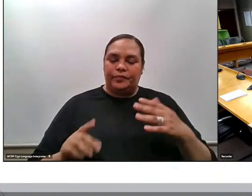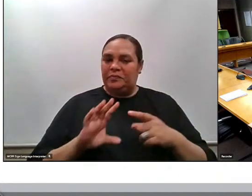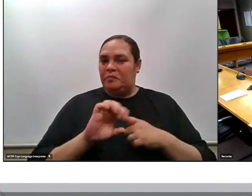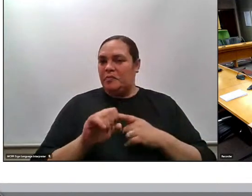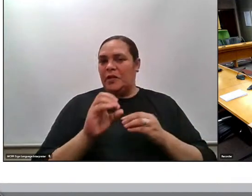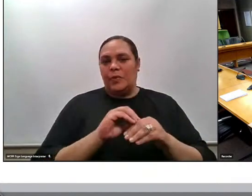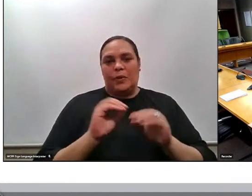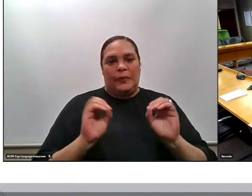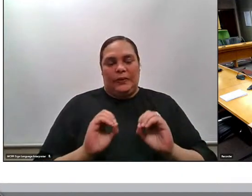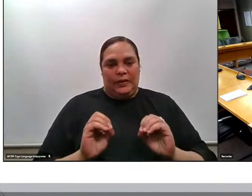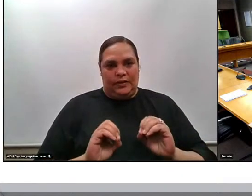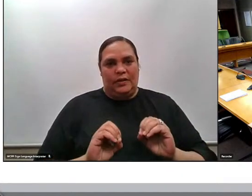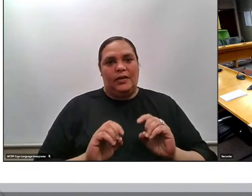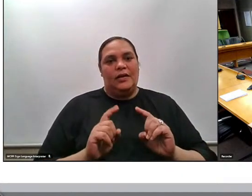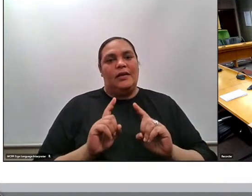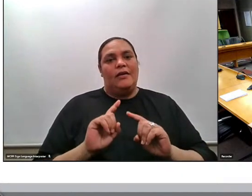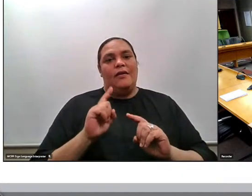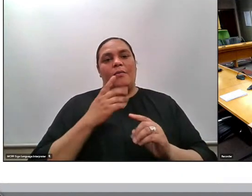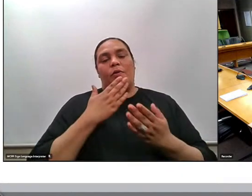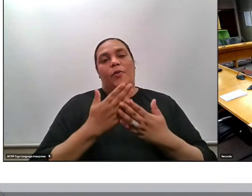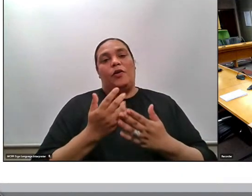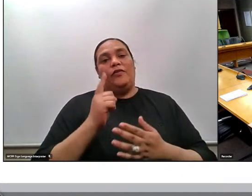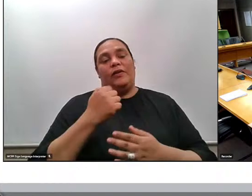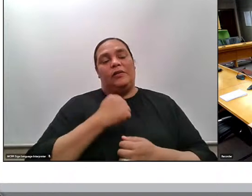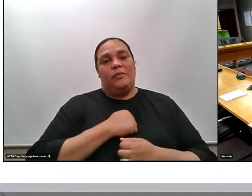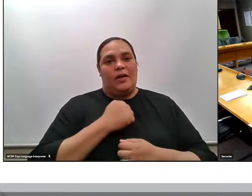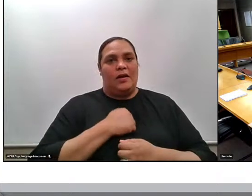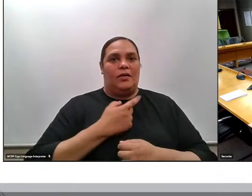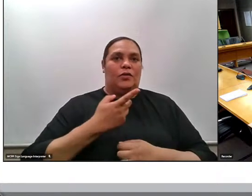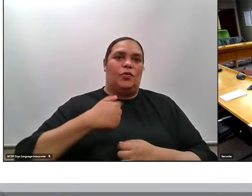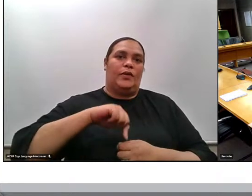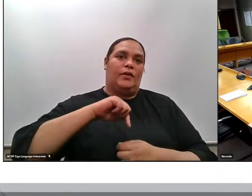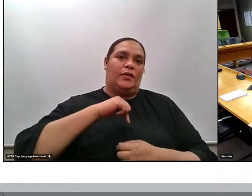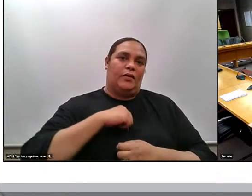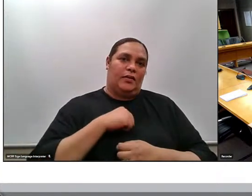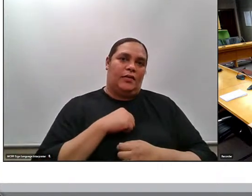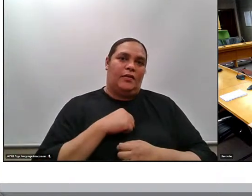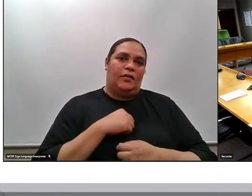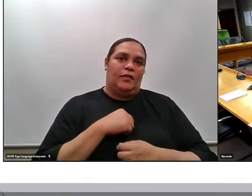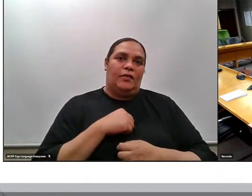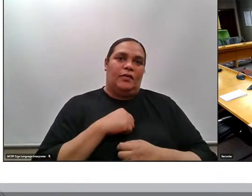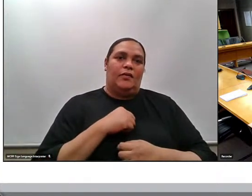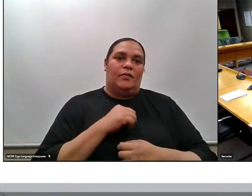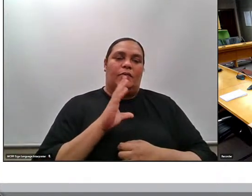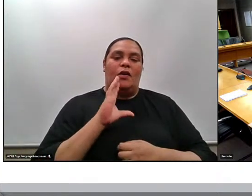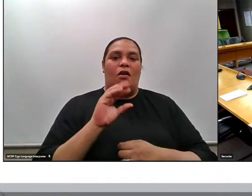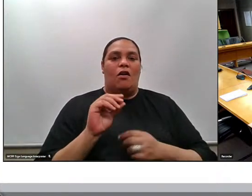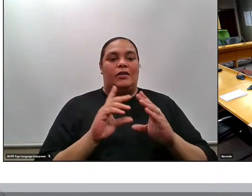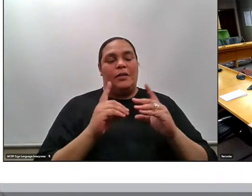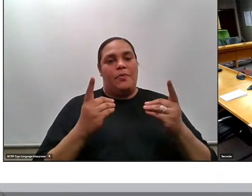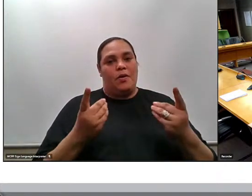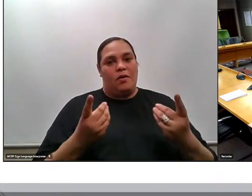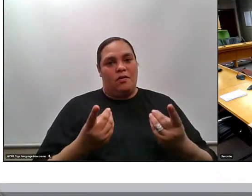findings. And my first proposal is that we ask of the